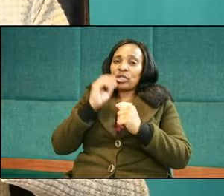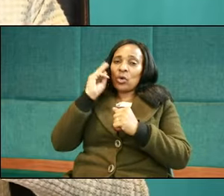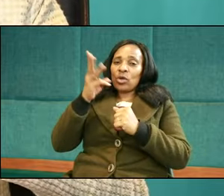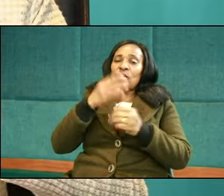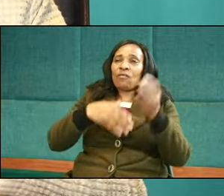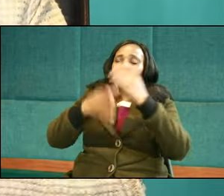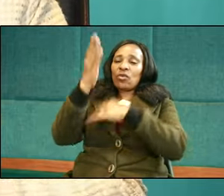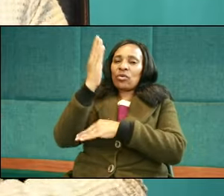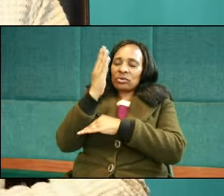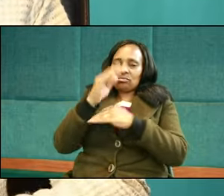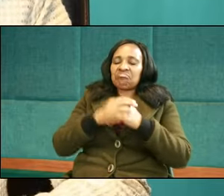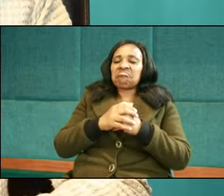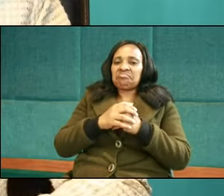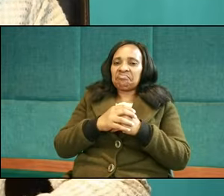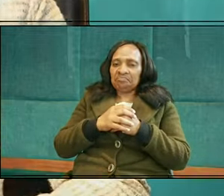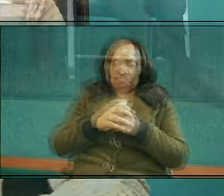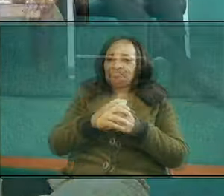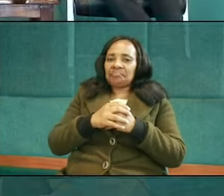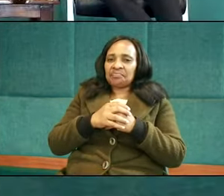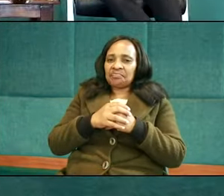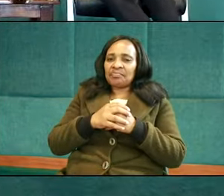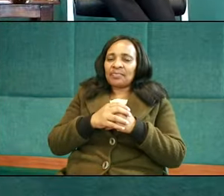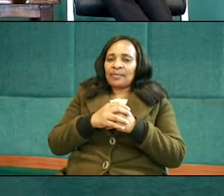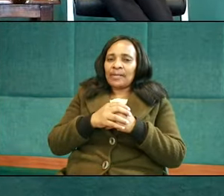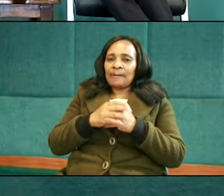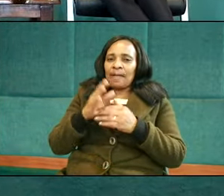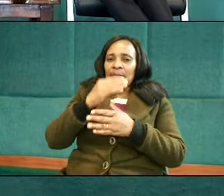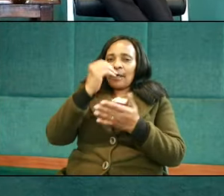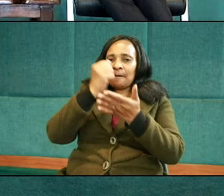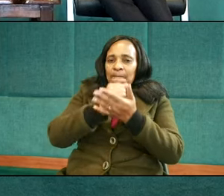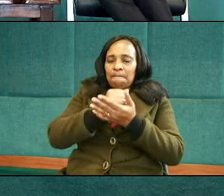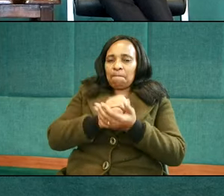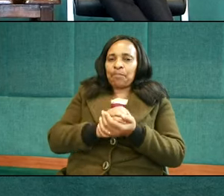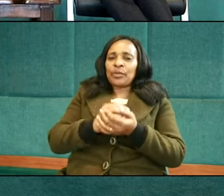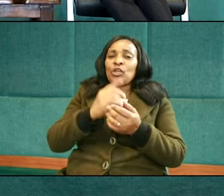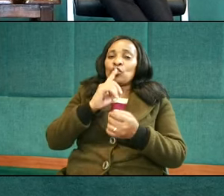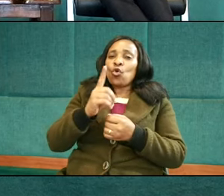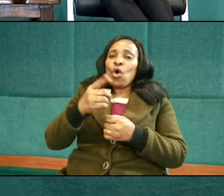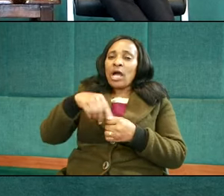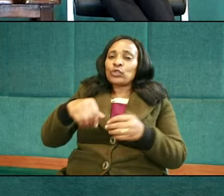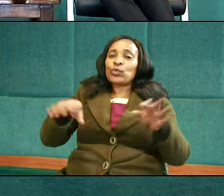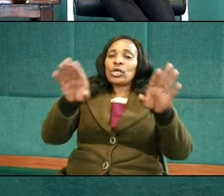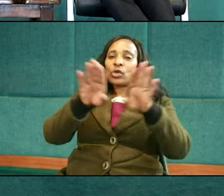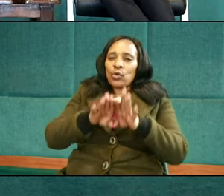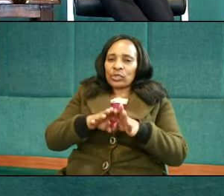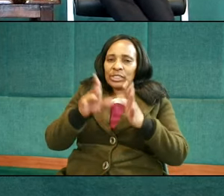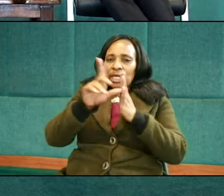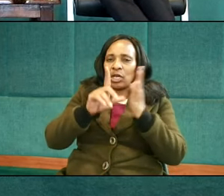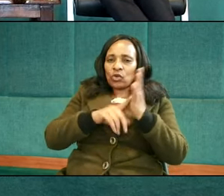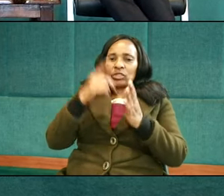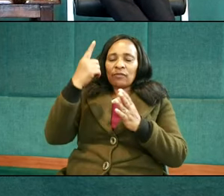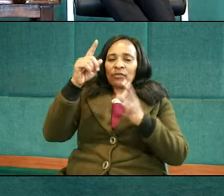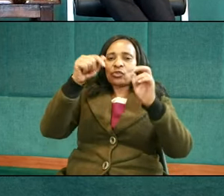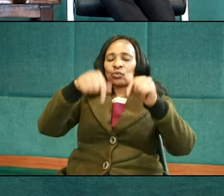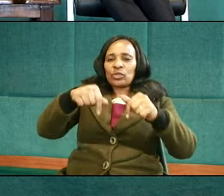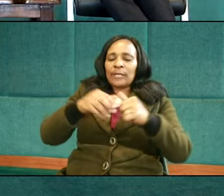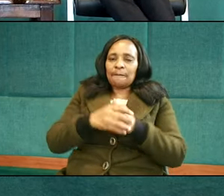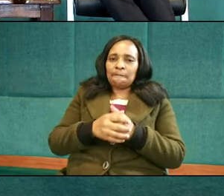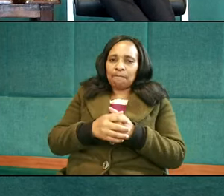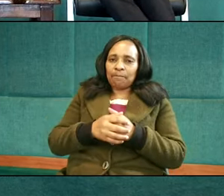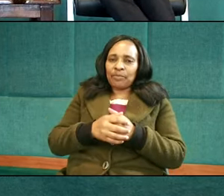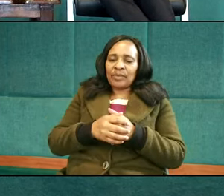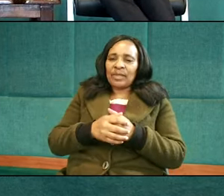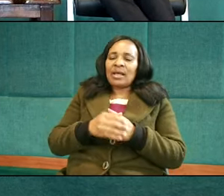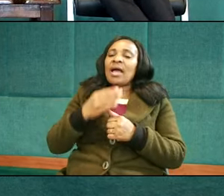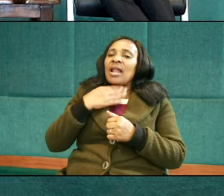something, a food for thought. Amen, amen. So as we close the lesson for today, I'd